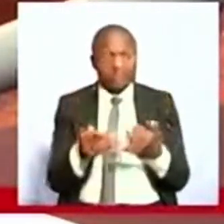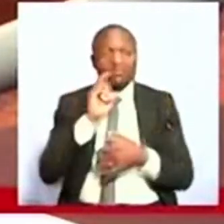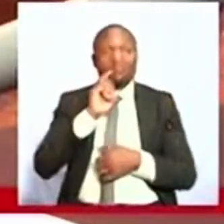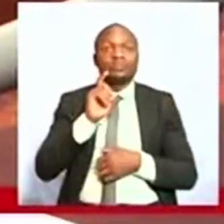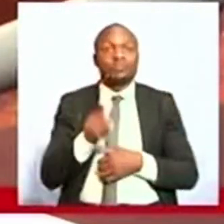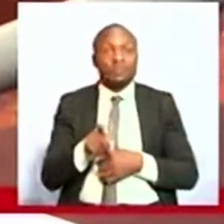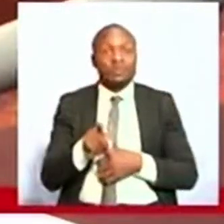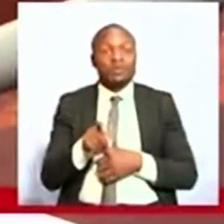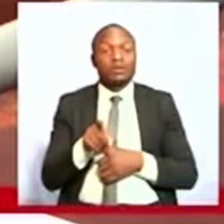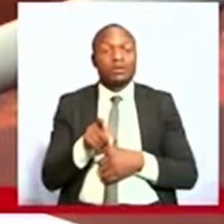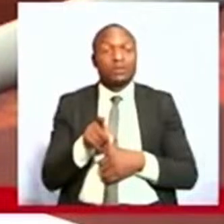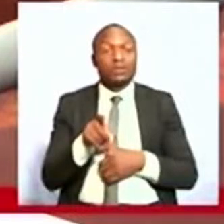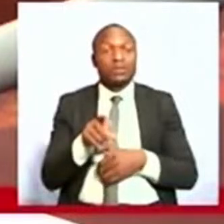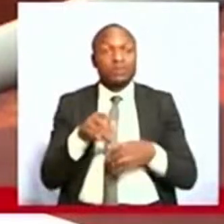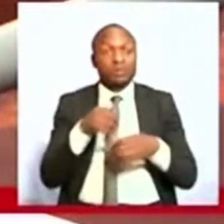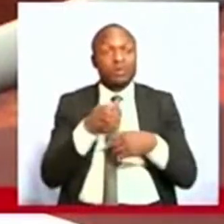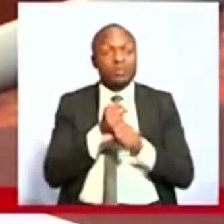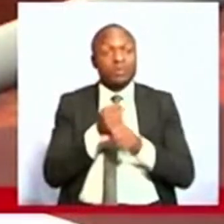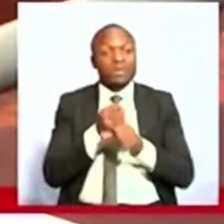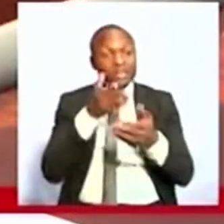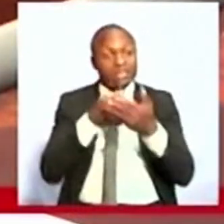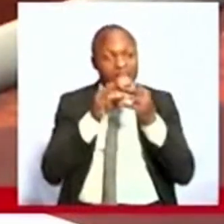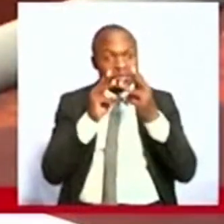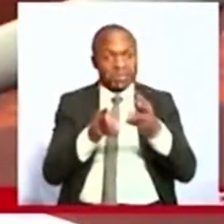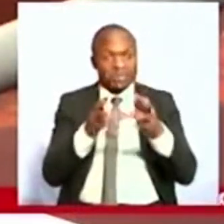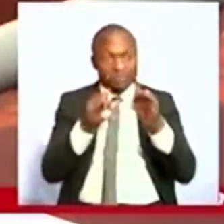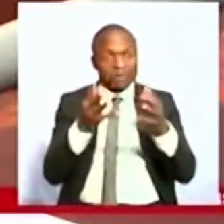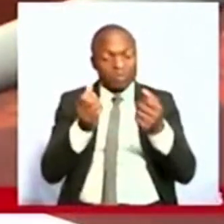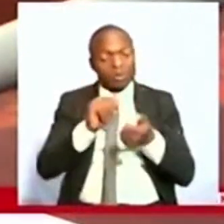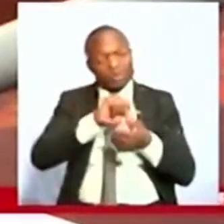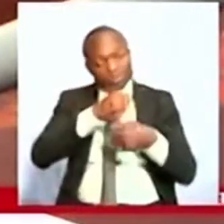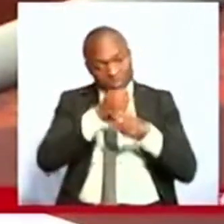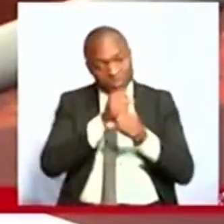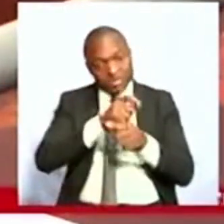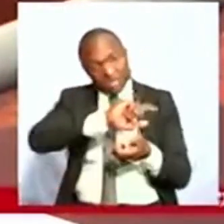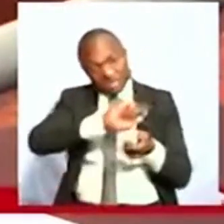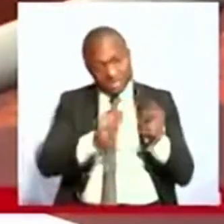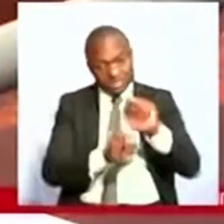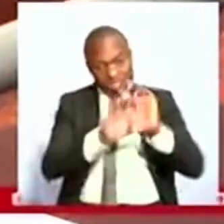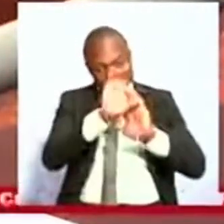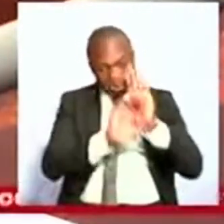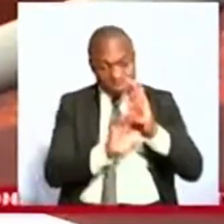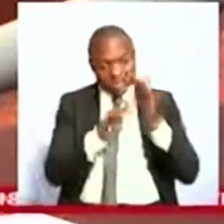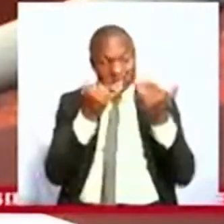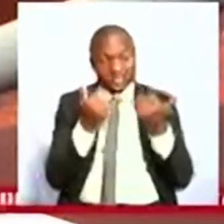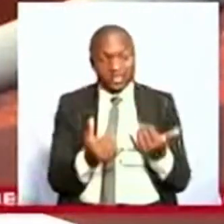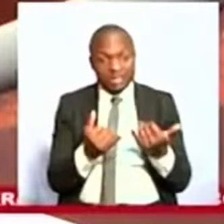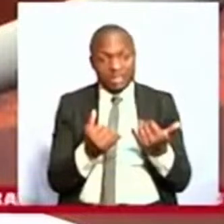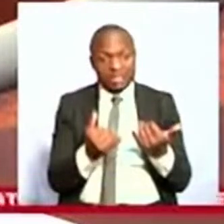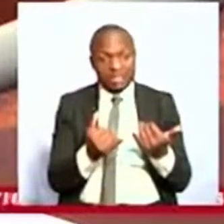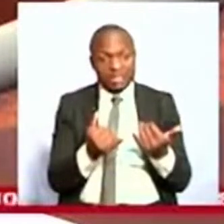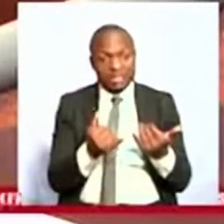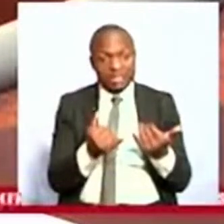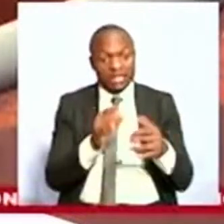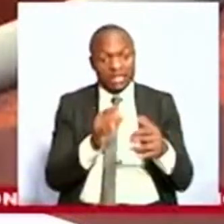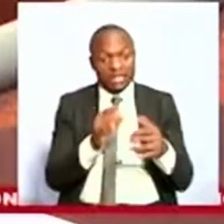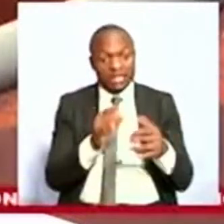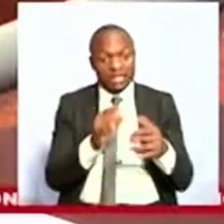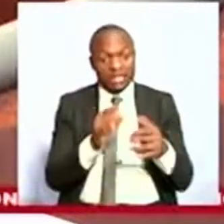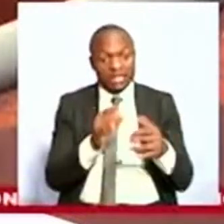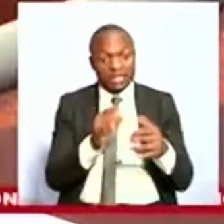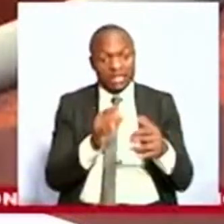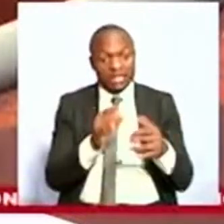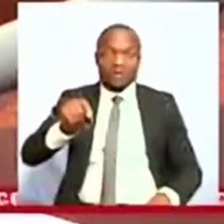to go that way if we are to make any changes to the Constitution. So for now, that inconsistency will remain until